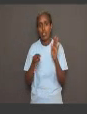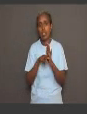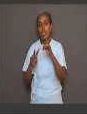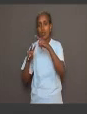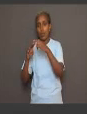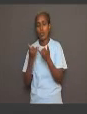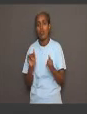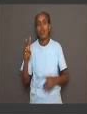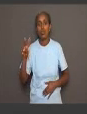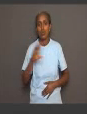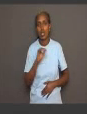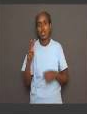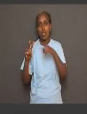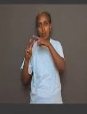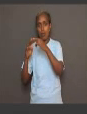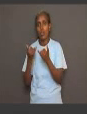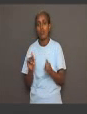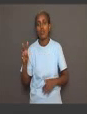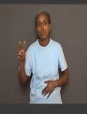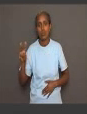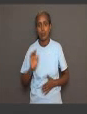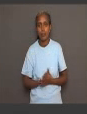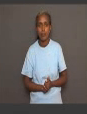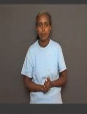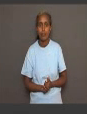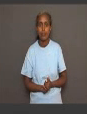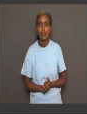over 2 and pi over 2.